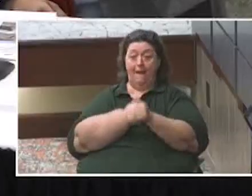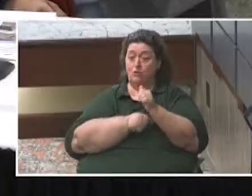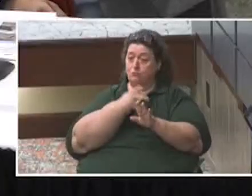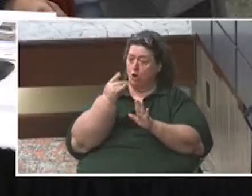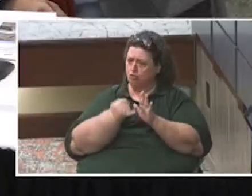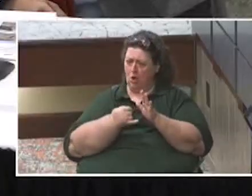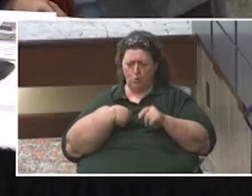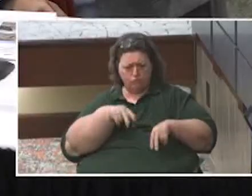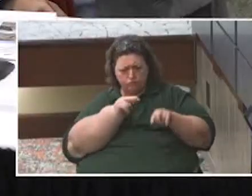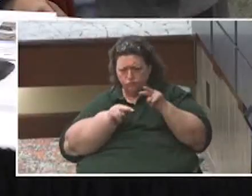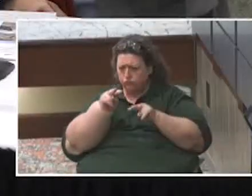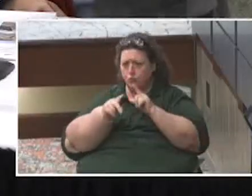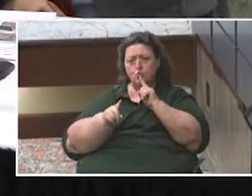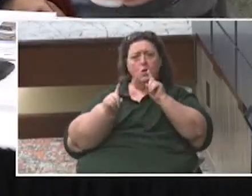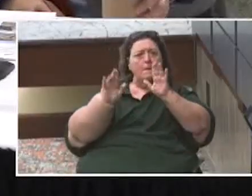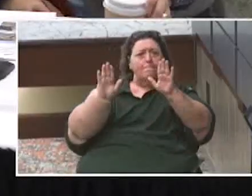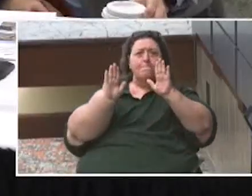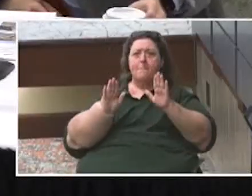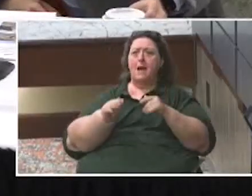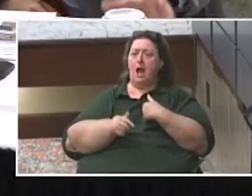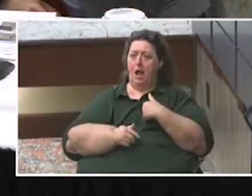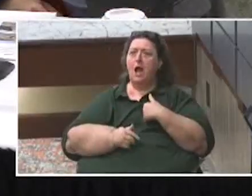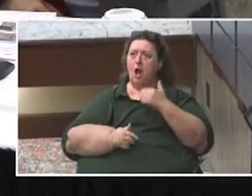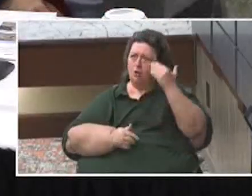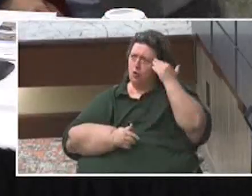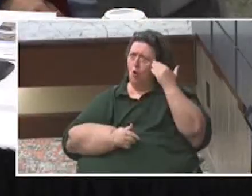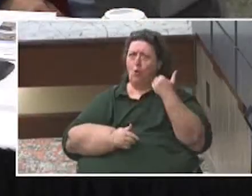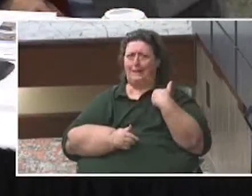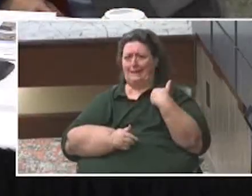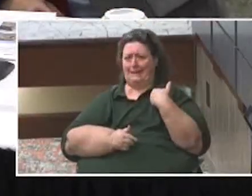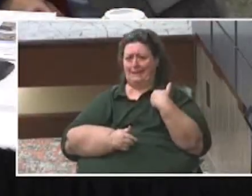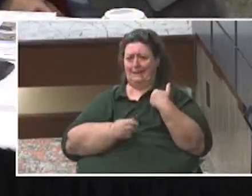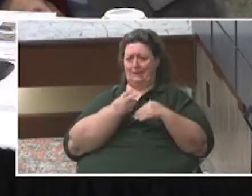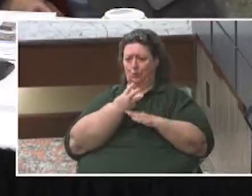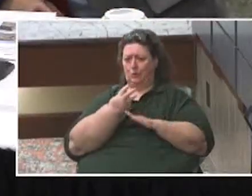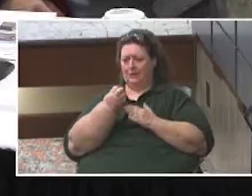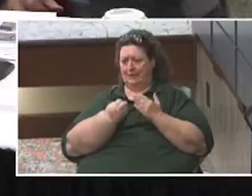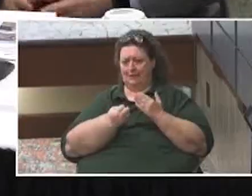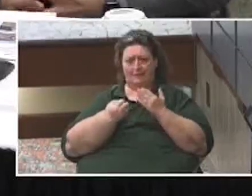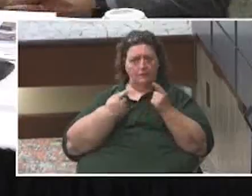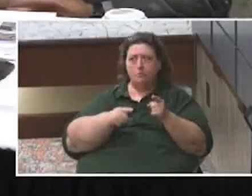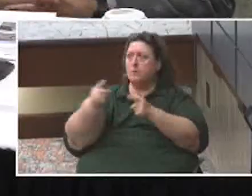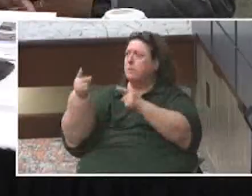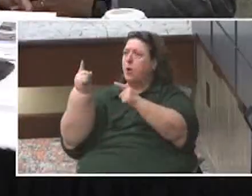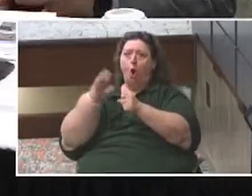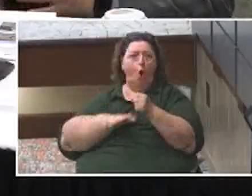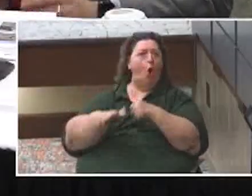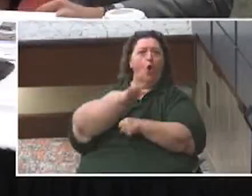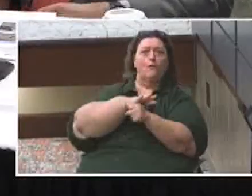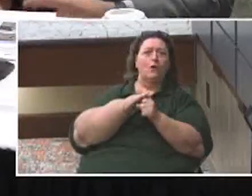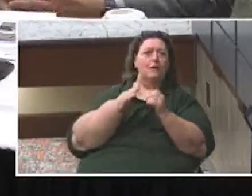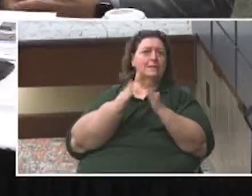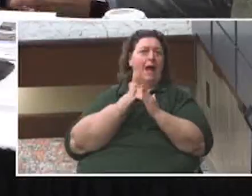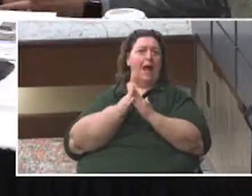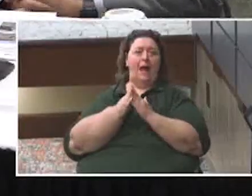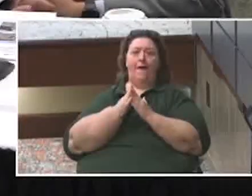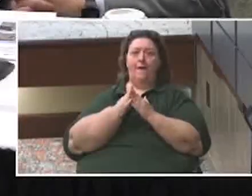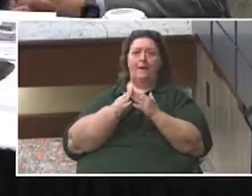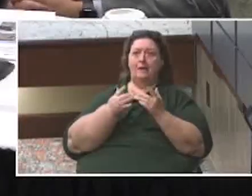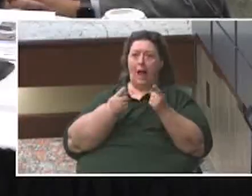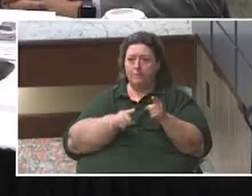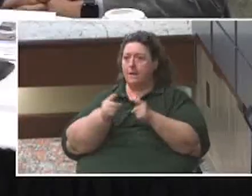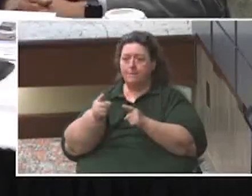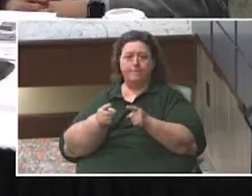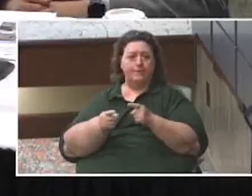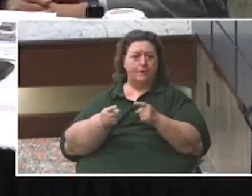looking at, and it's pretty amazing. And I know just the other weekend, stuff going on all around town, like was mentioned earlier, and you feel the vibe, and